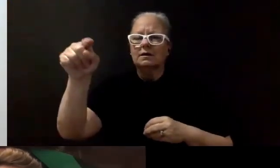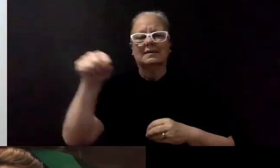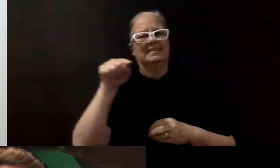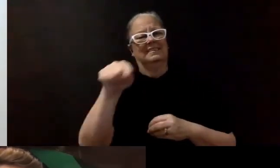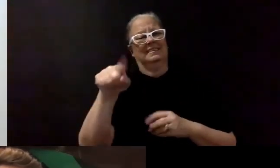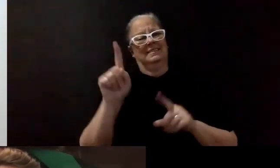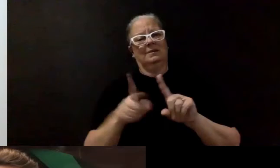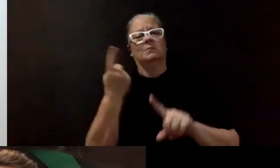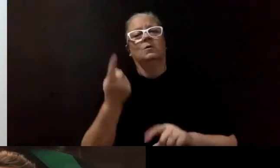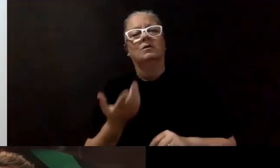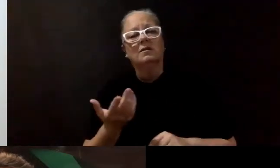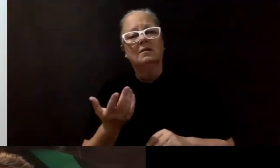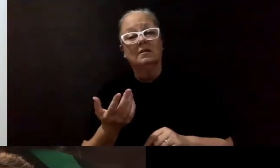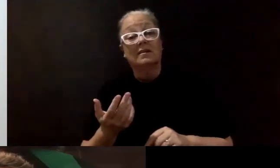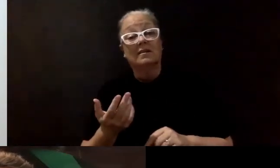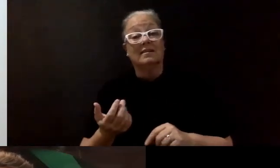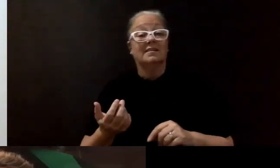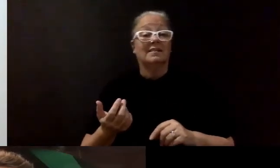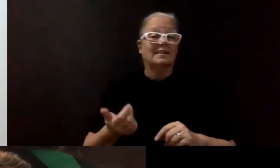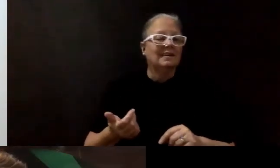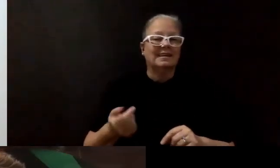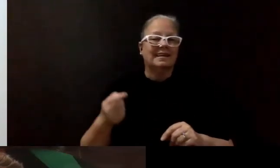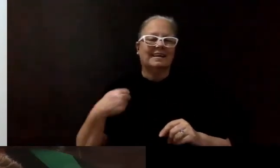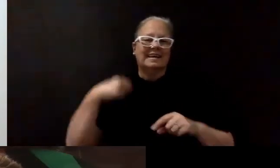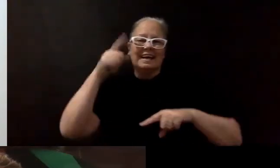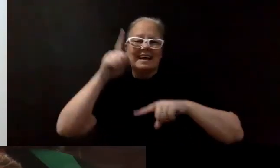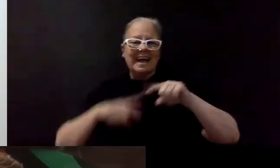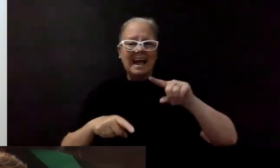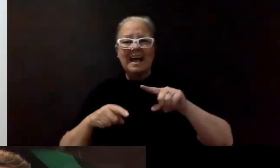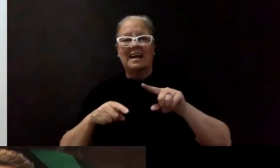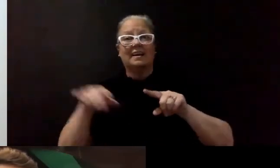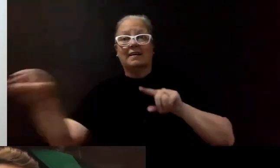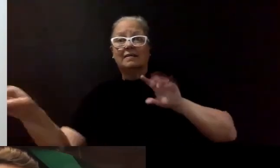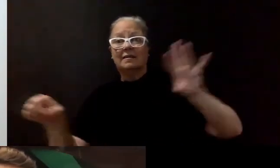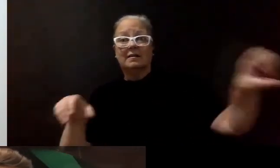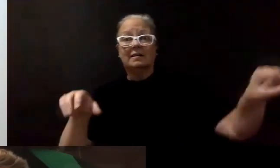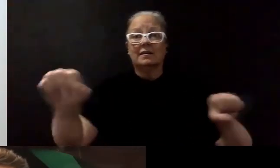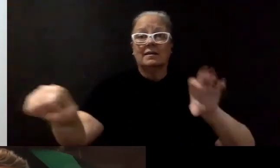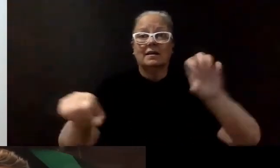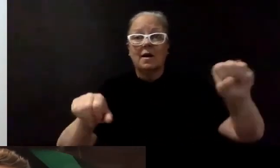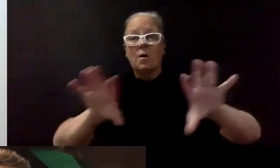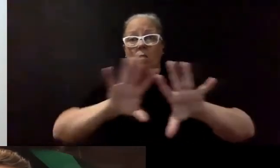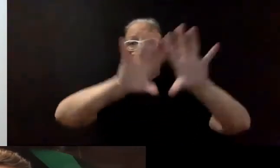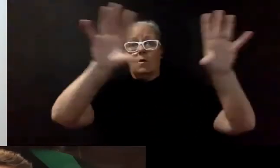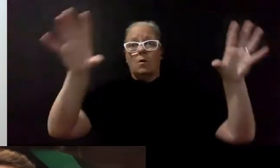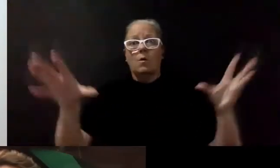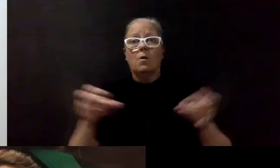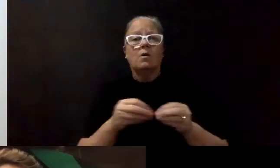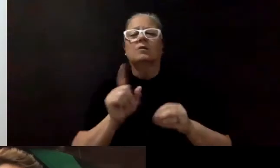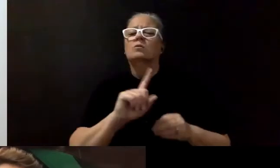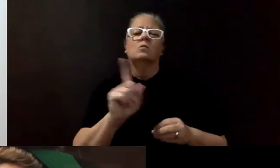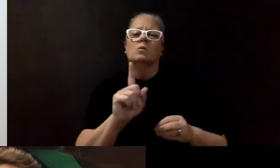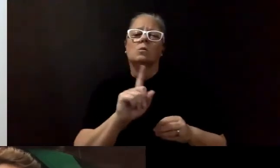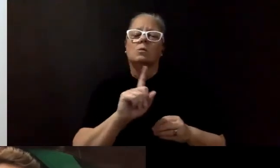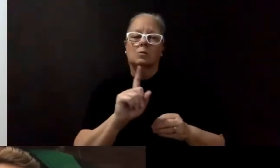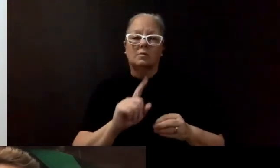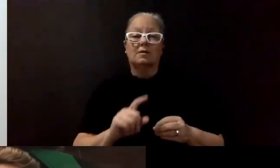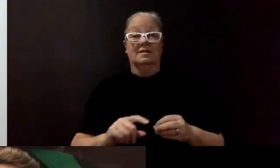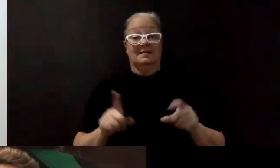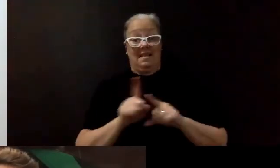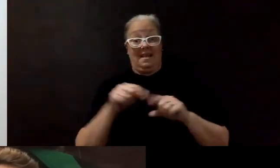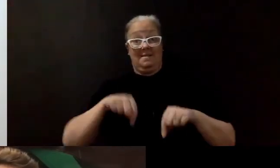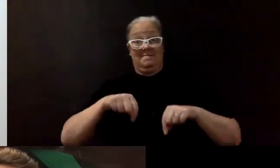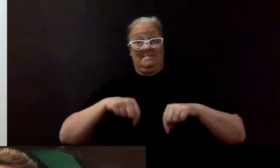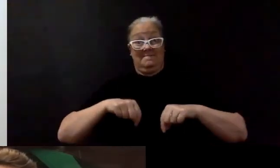that we're working on. We definitely can't claim to be doing too much of that at the moment. We're working towards it, but even this morning I was on a call